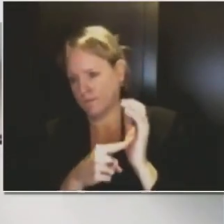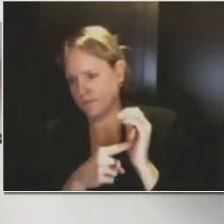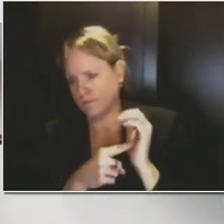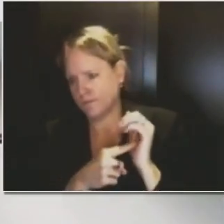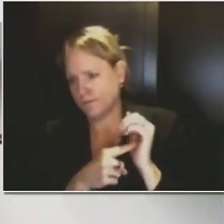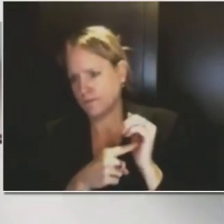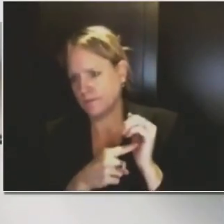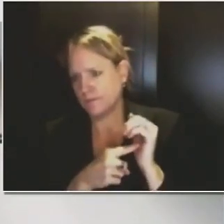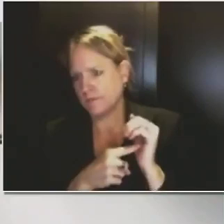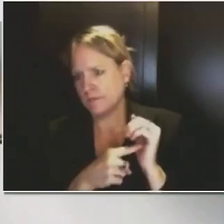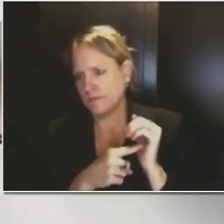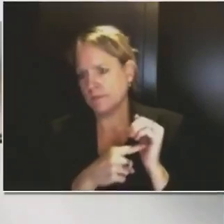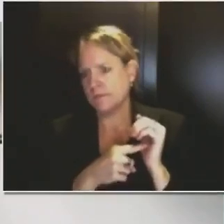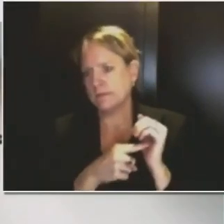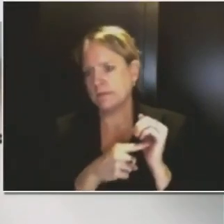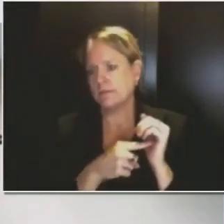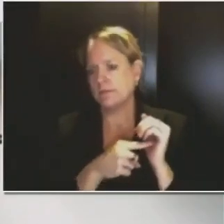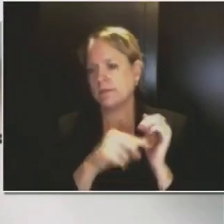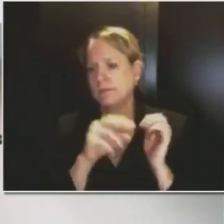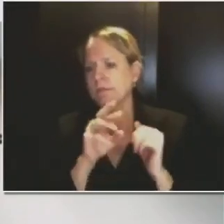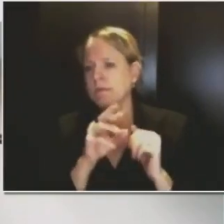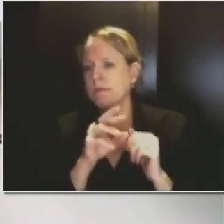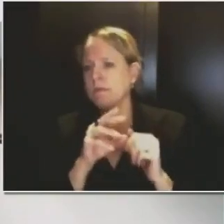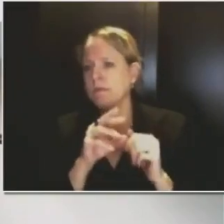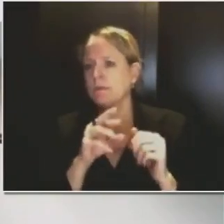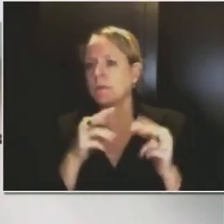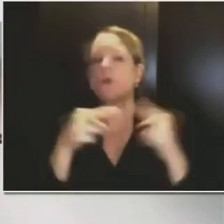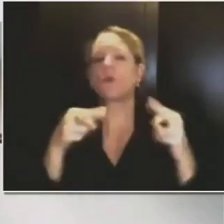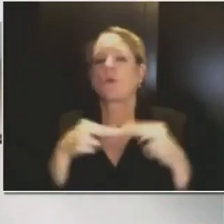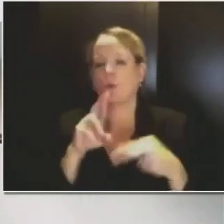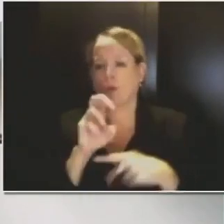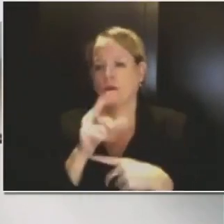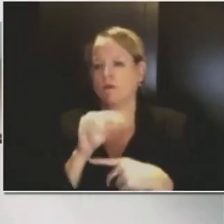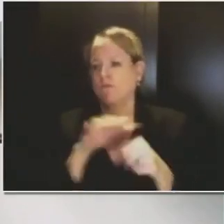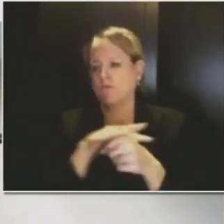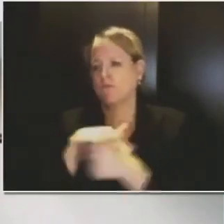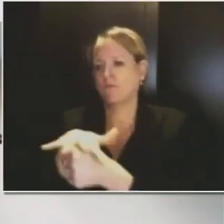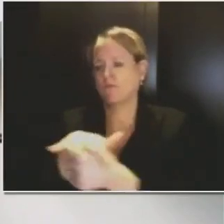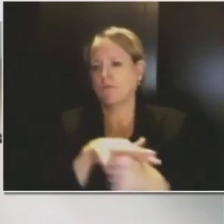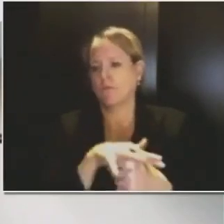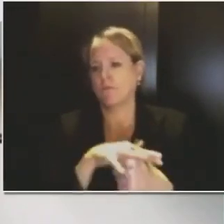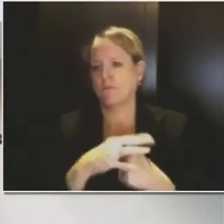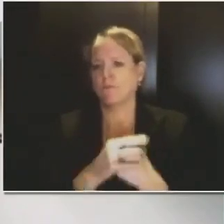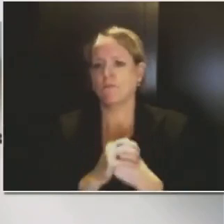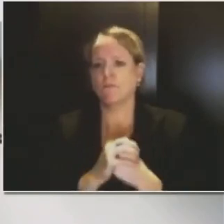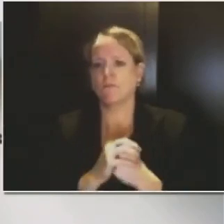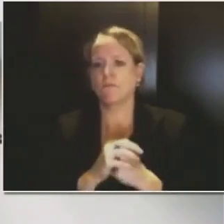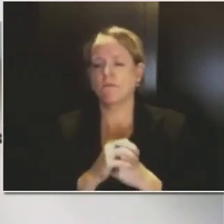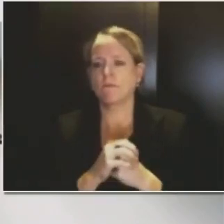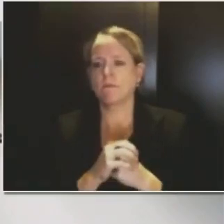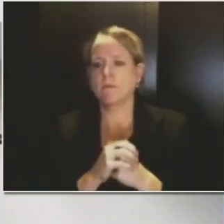so I don't anticipate that we'll be showing data by county anytime soon.